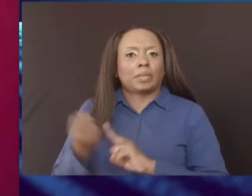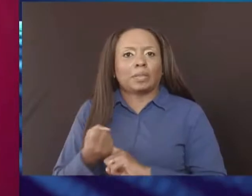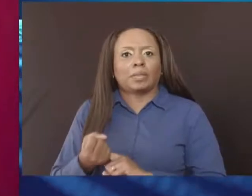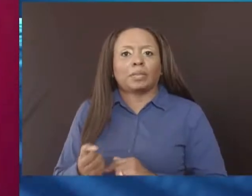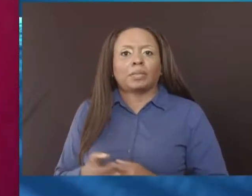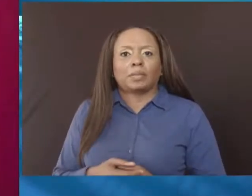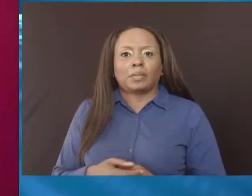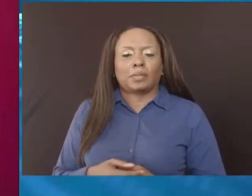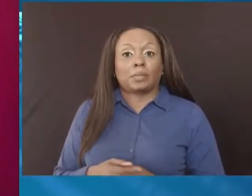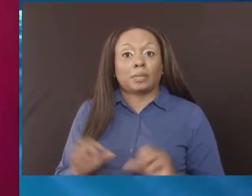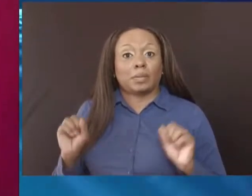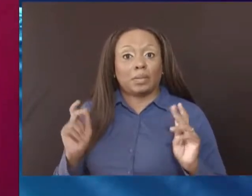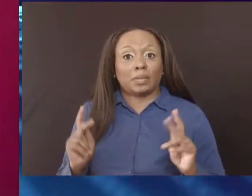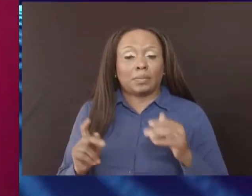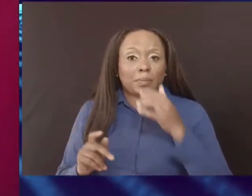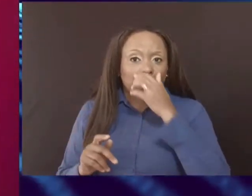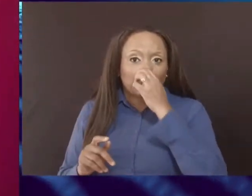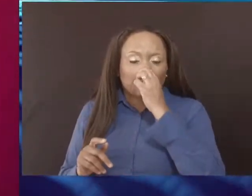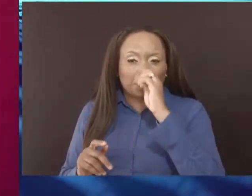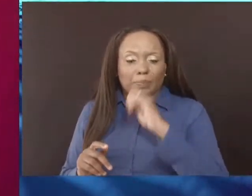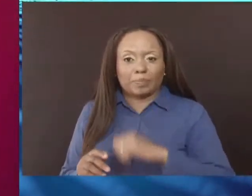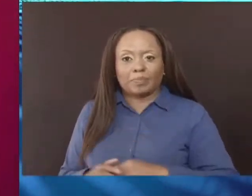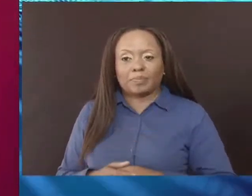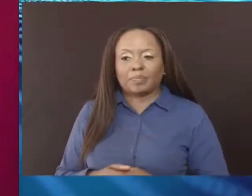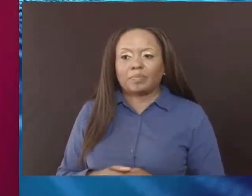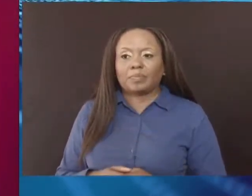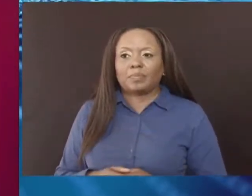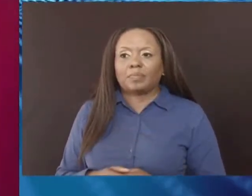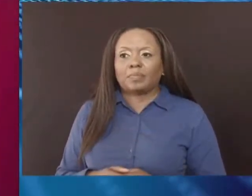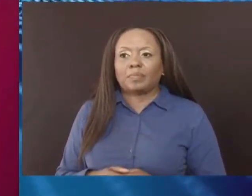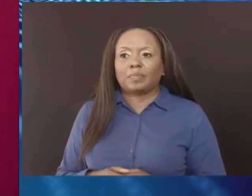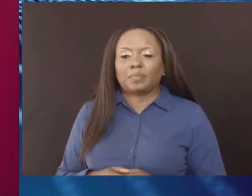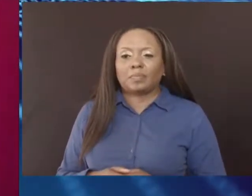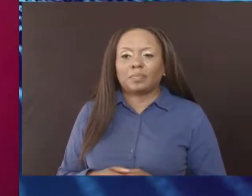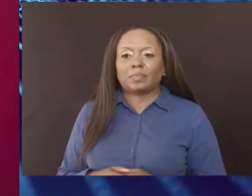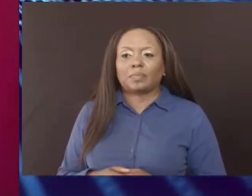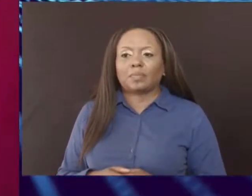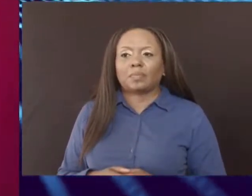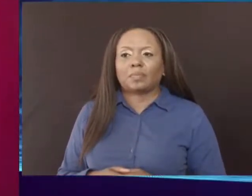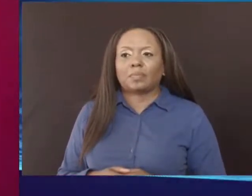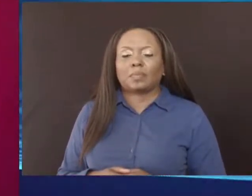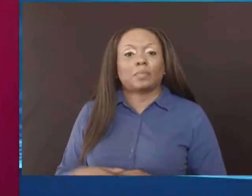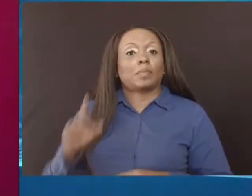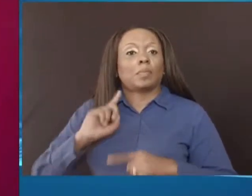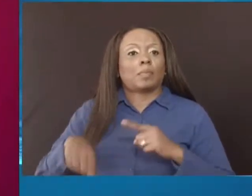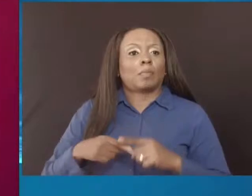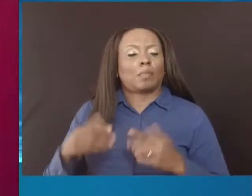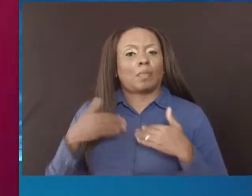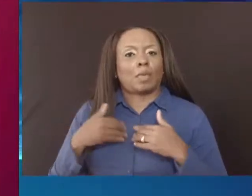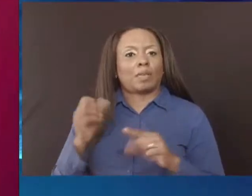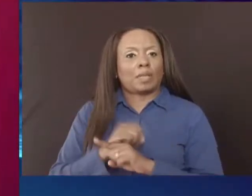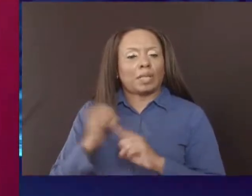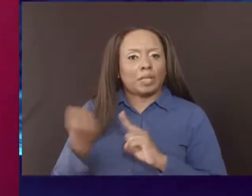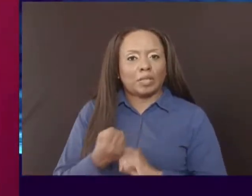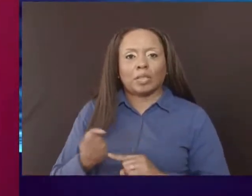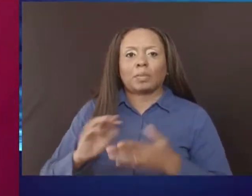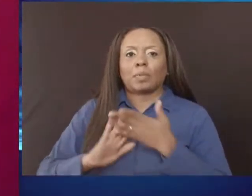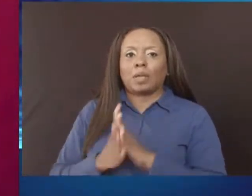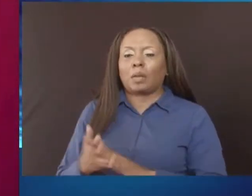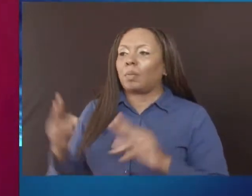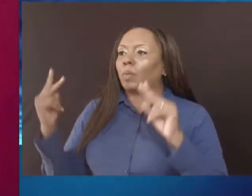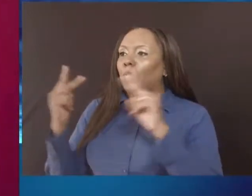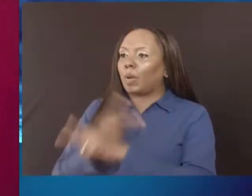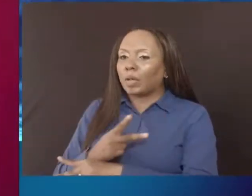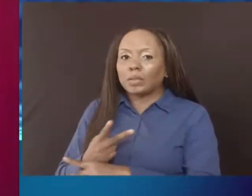situation. Okay? So how I prefer to answer that question is, when you have a situation like that and it continues to get worse, it